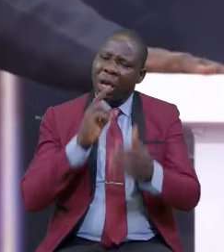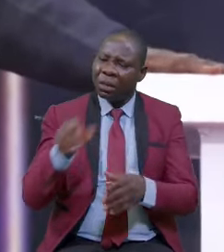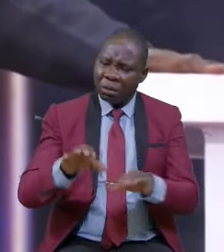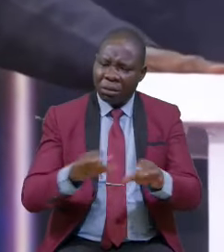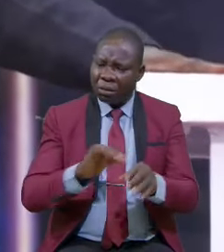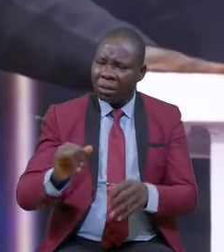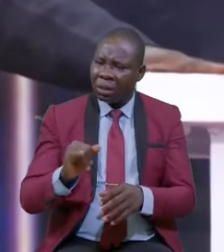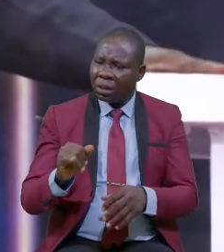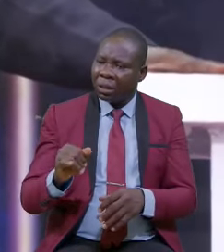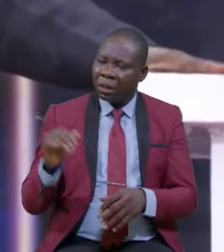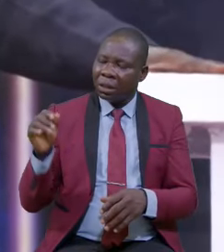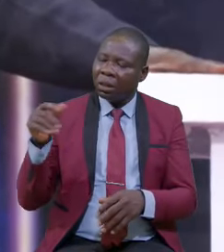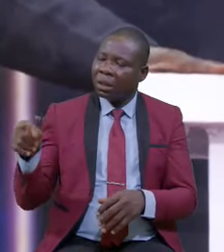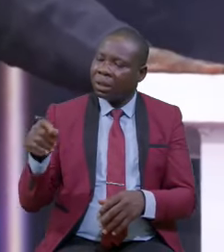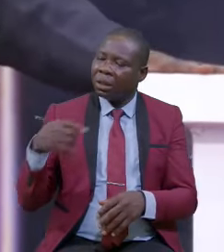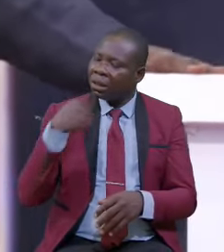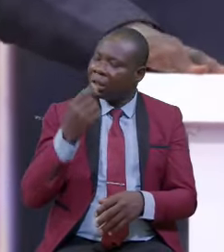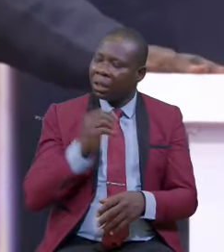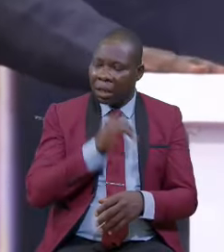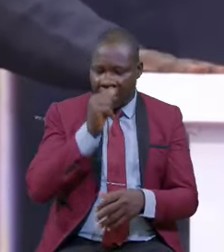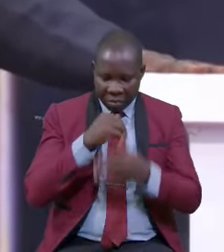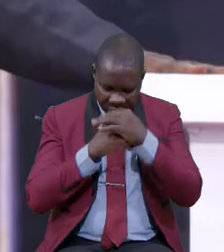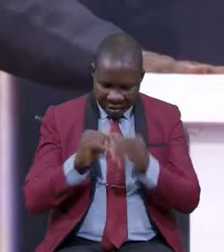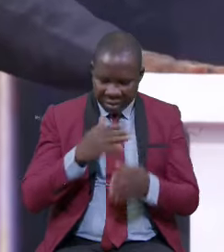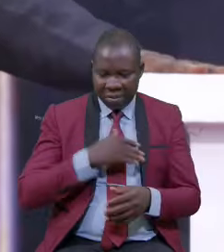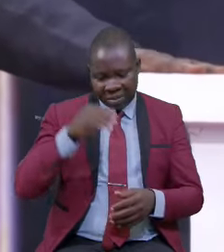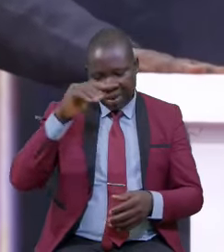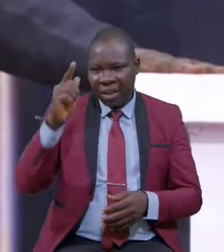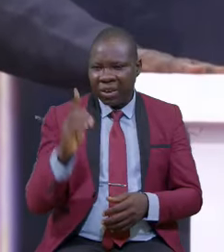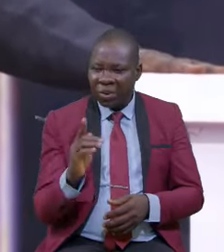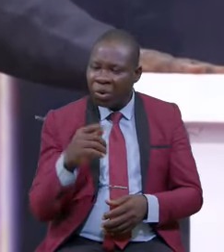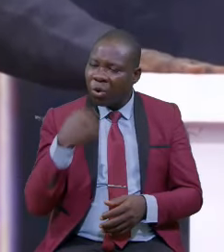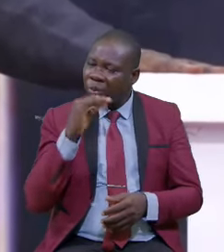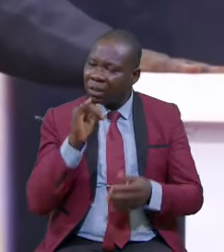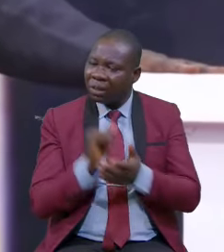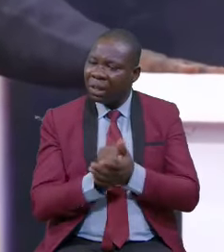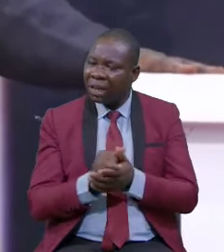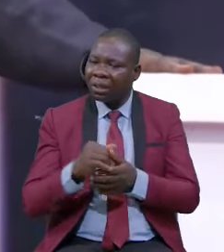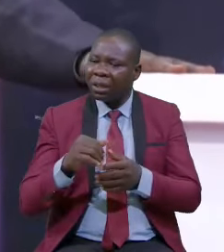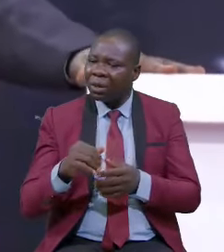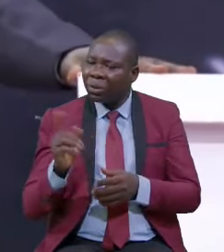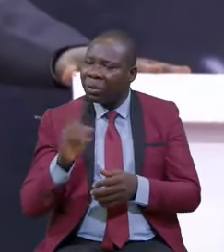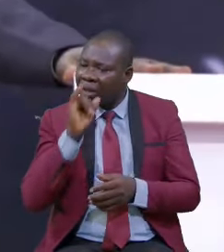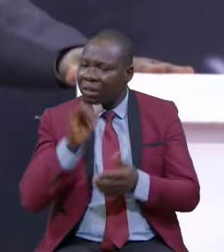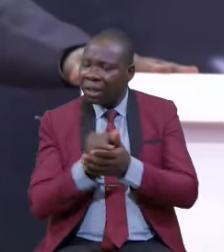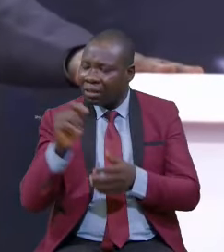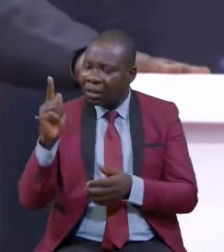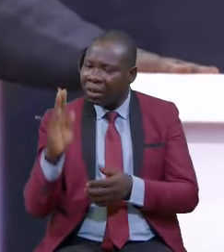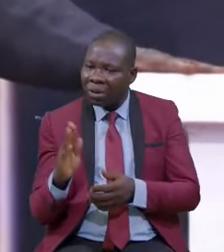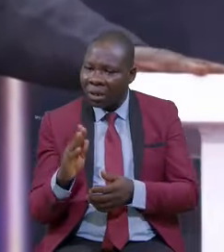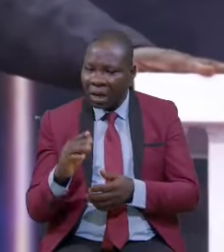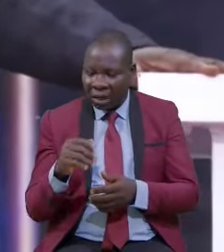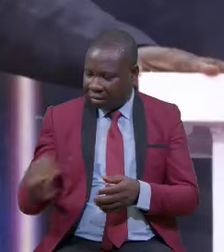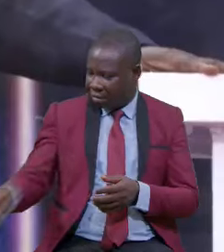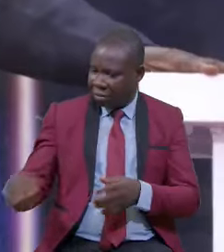this, your God. I said, who is the mother of this child? He said, me. That's my son.